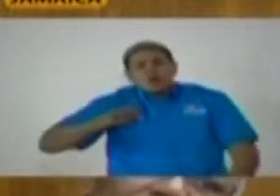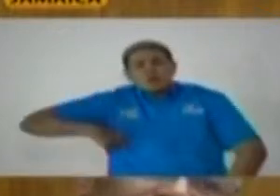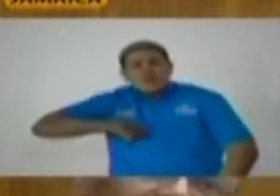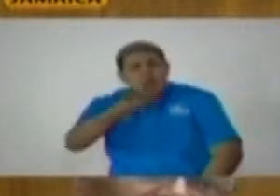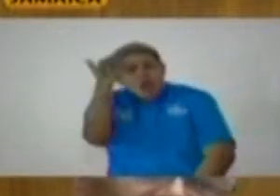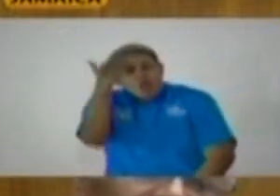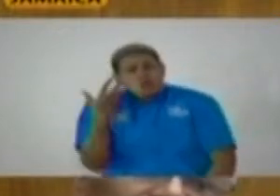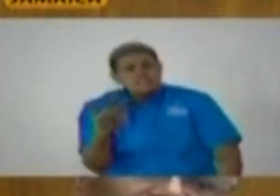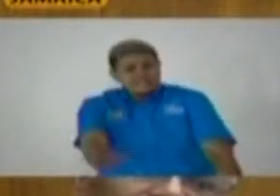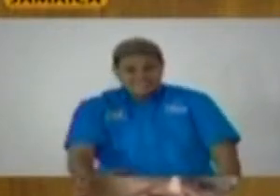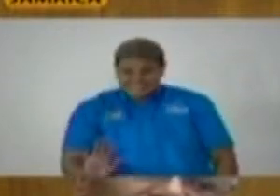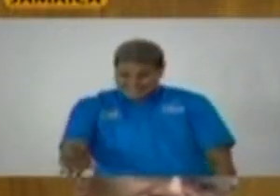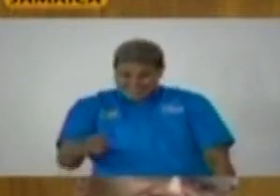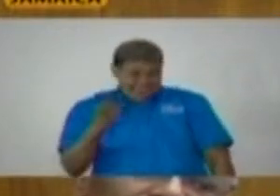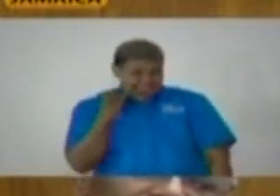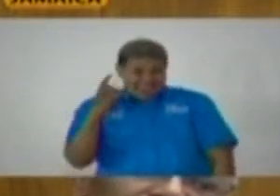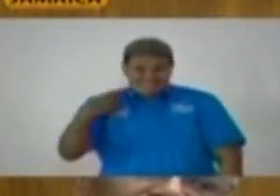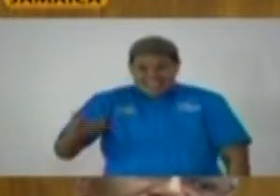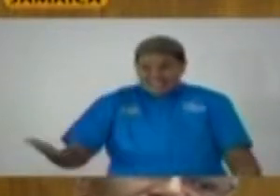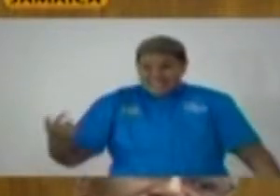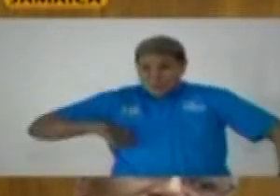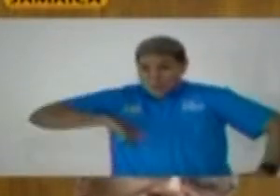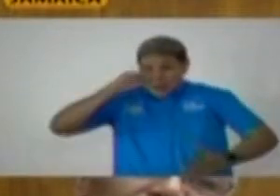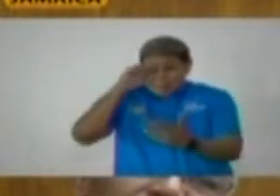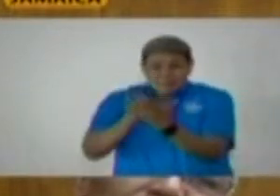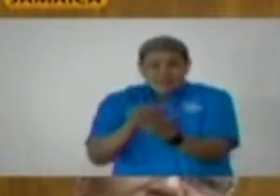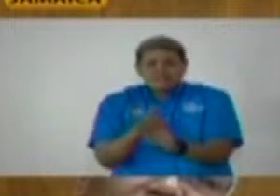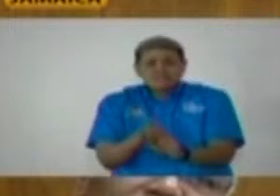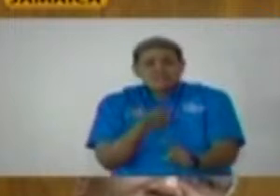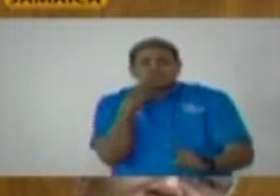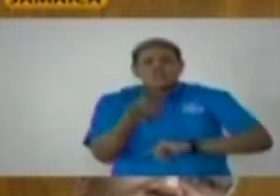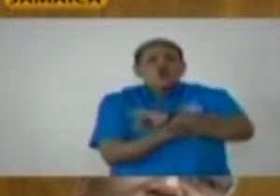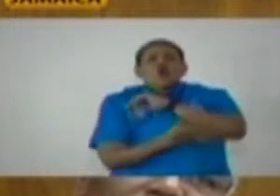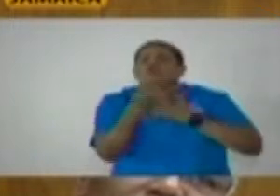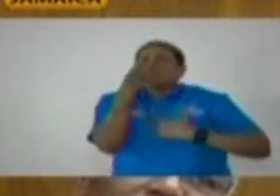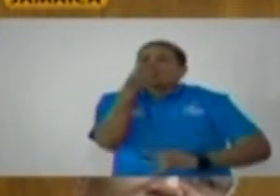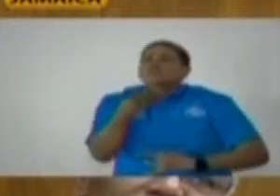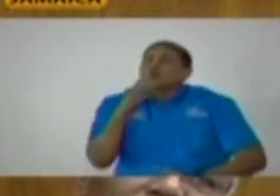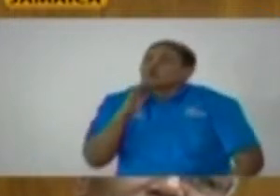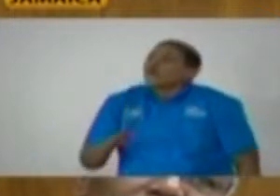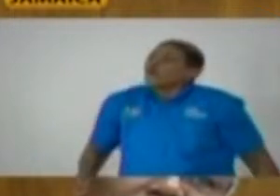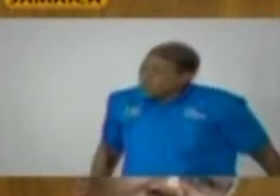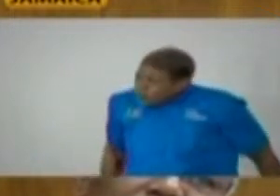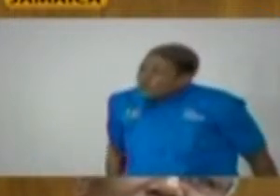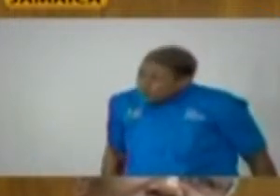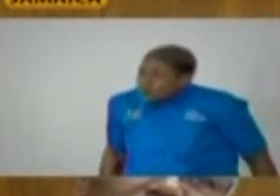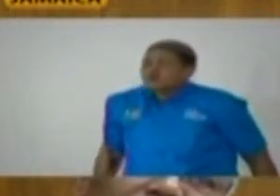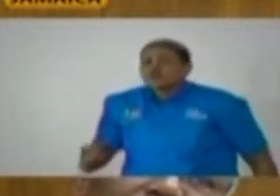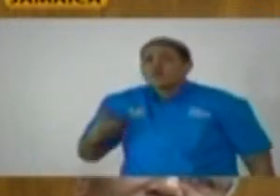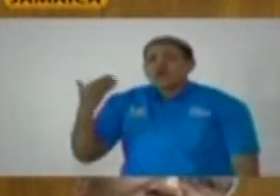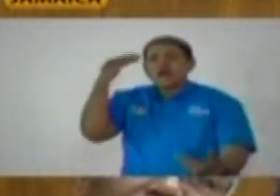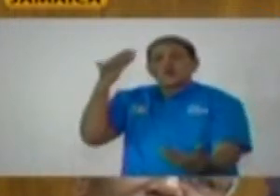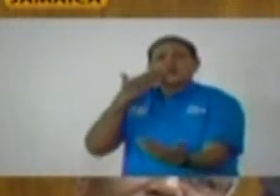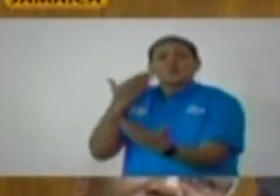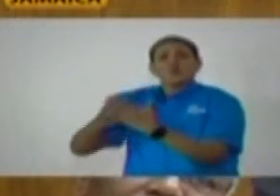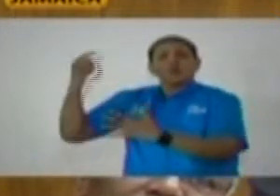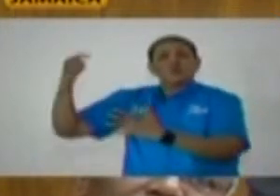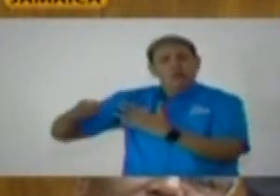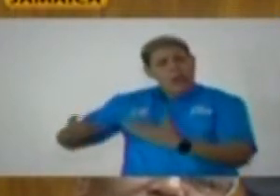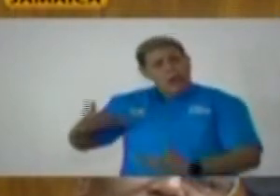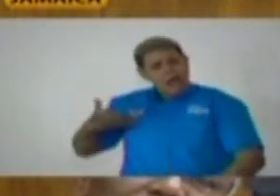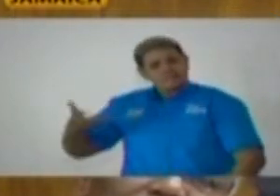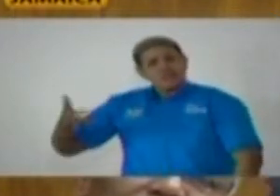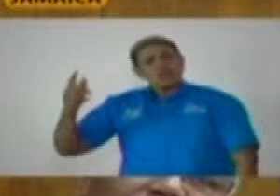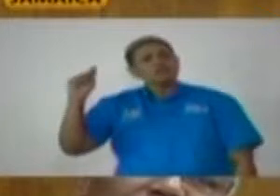acknowledge that. And if there are things that we believe are in the country's interest, we're going to say so. So we acknowledge that. And many of those,